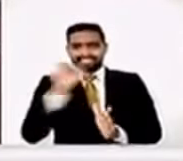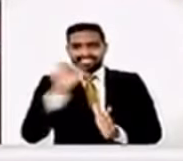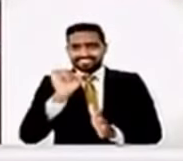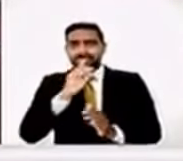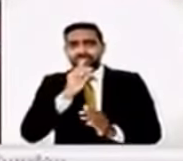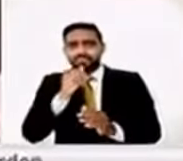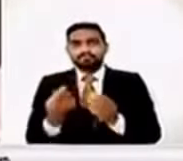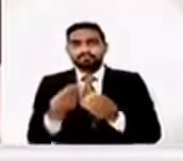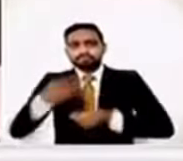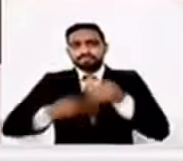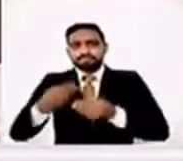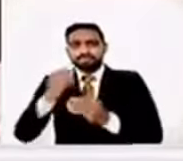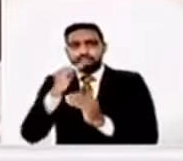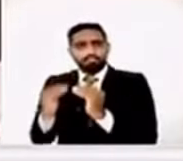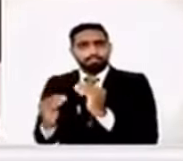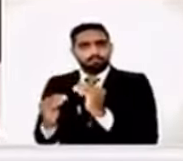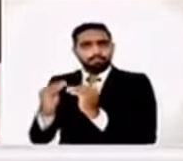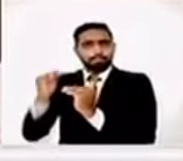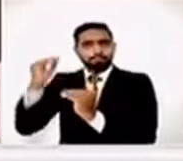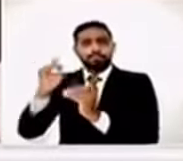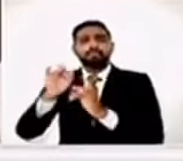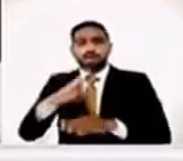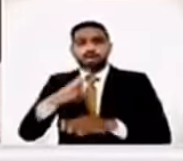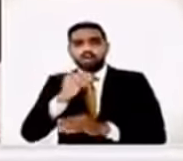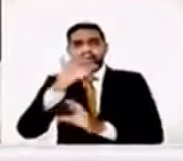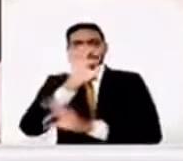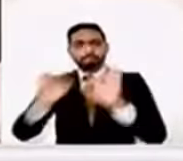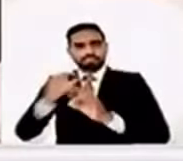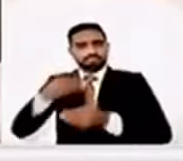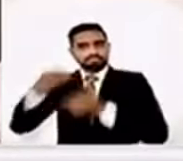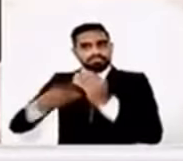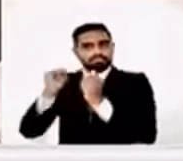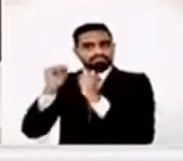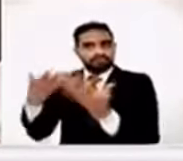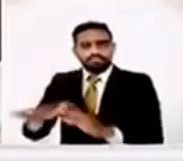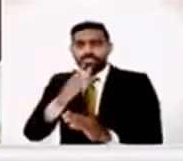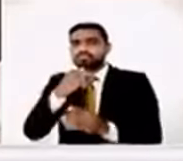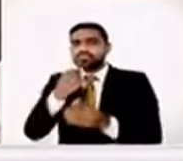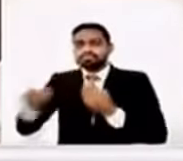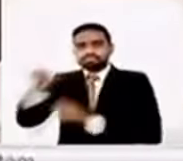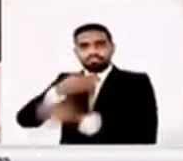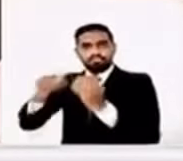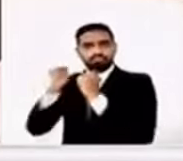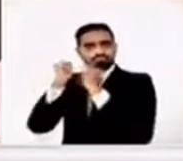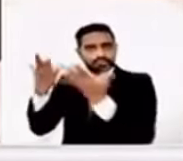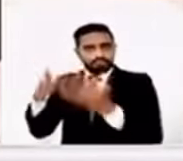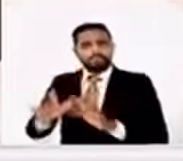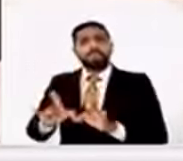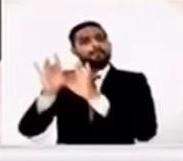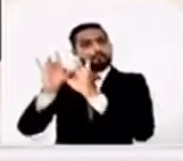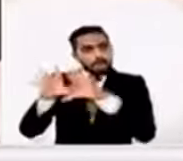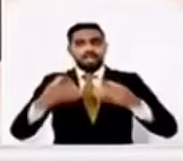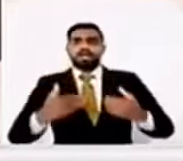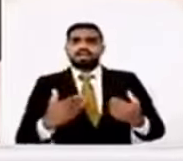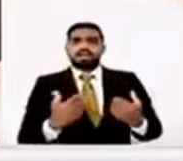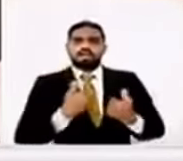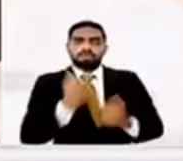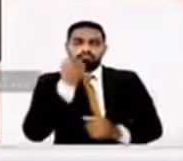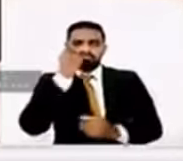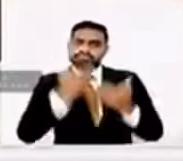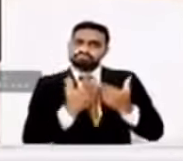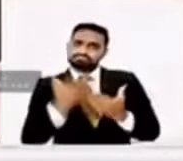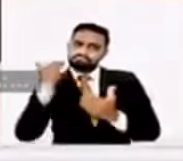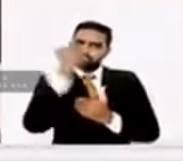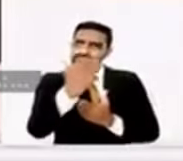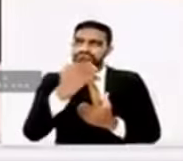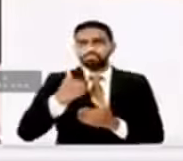global population and emerging economic zone. We should formulate our national policies with a long-term strategic vision,